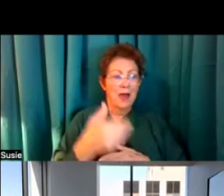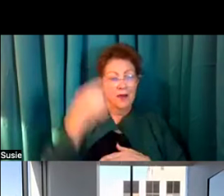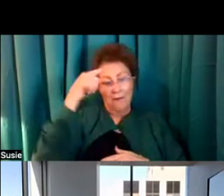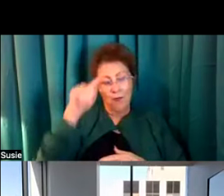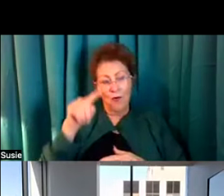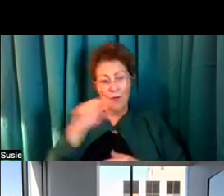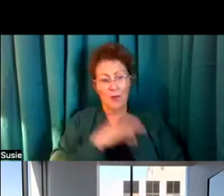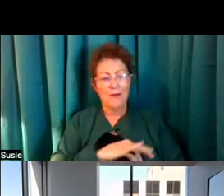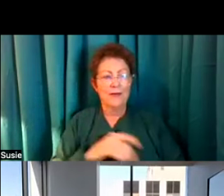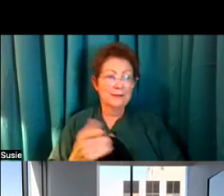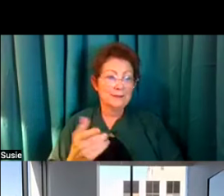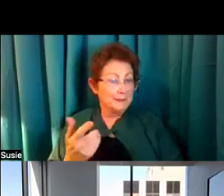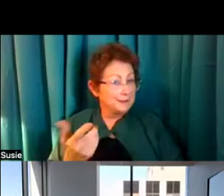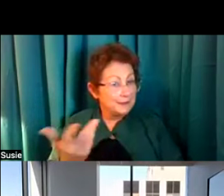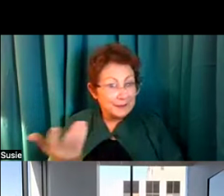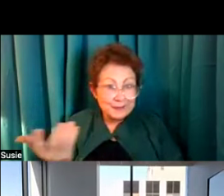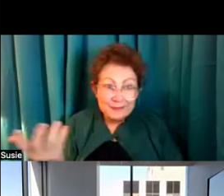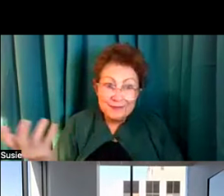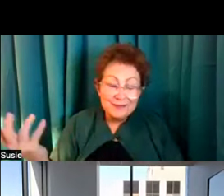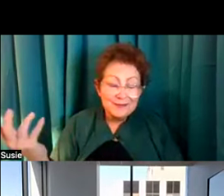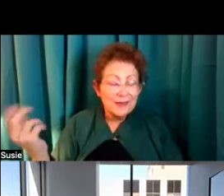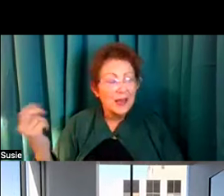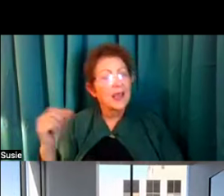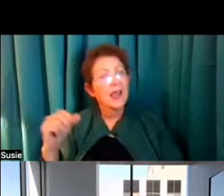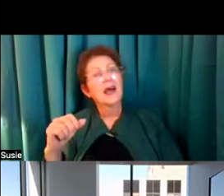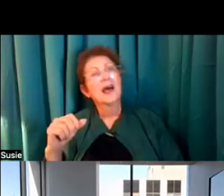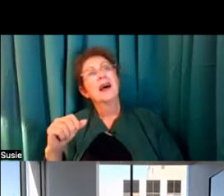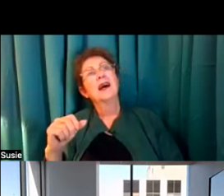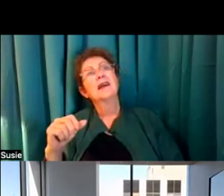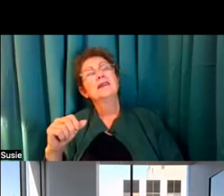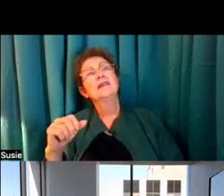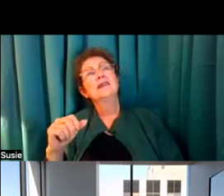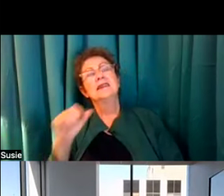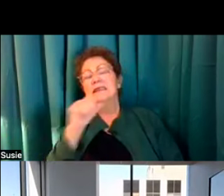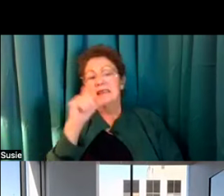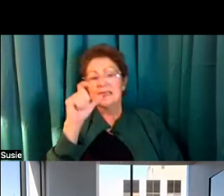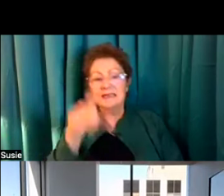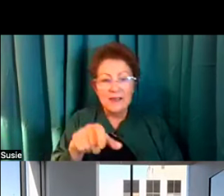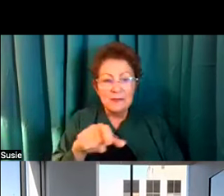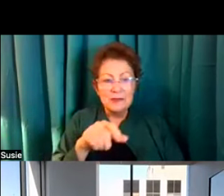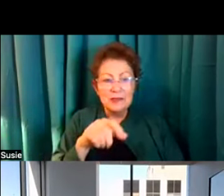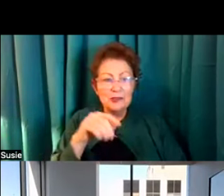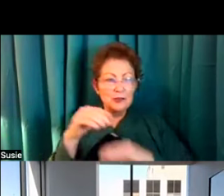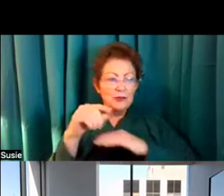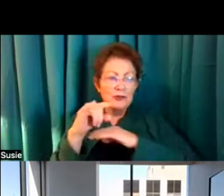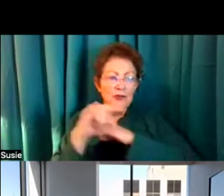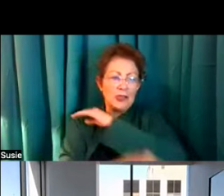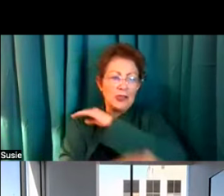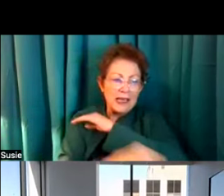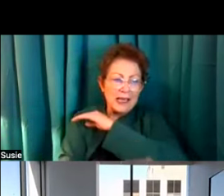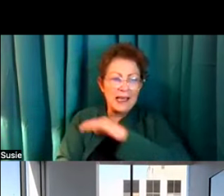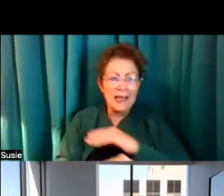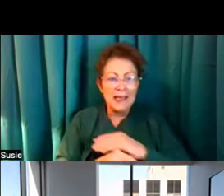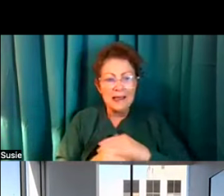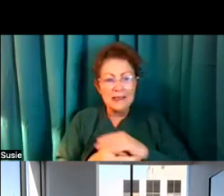And again, this doesn't have to be, done in a corrupt manner. Like the nonprofit could produce,